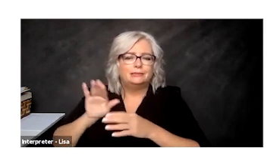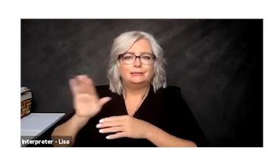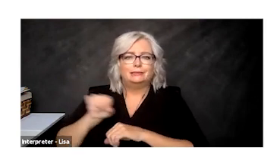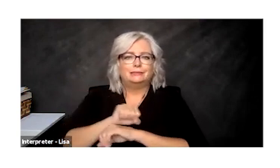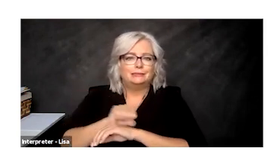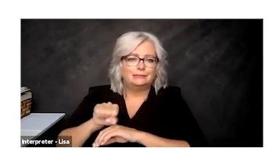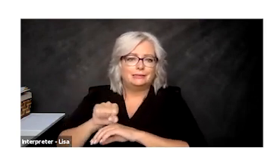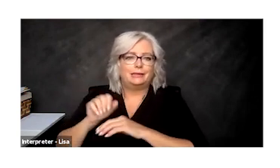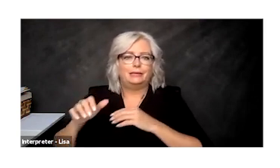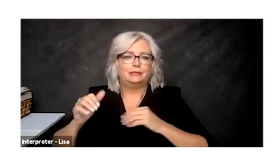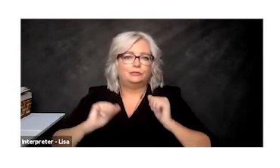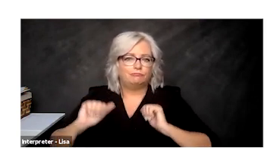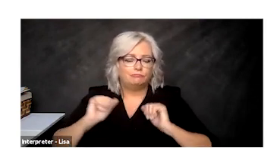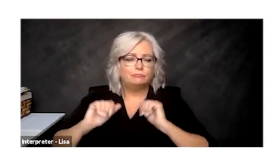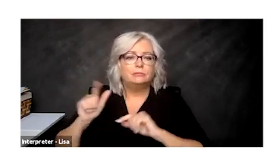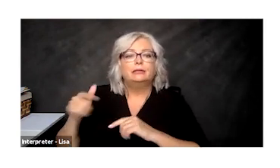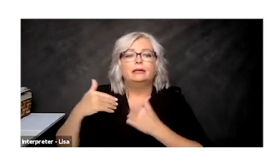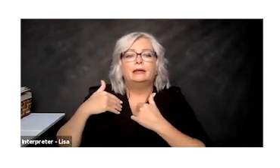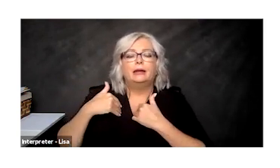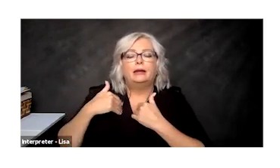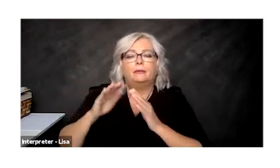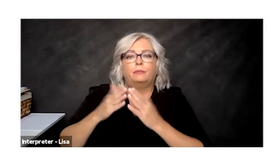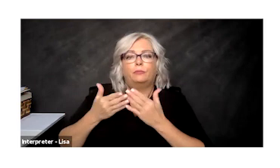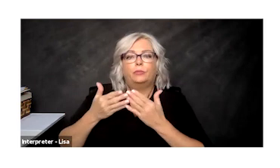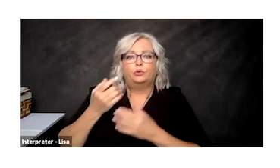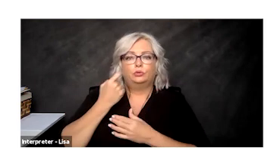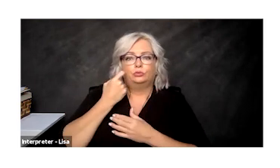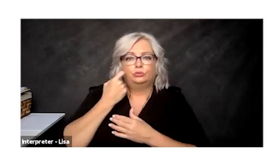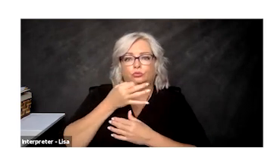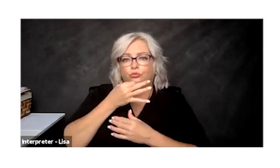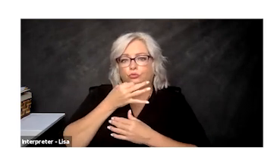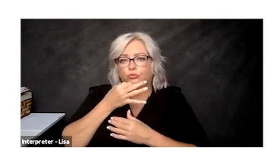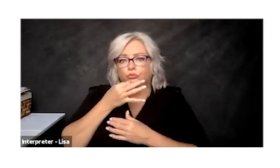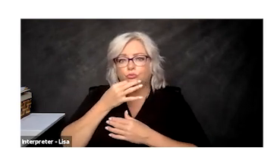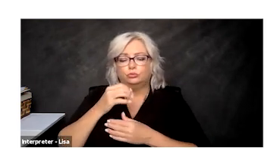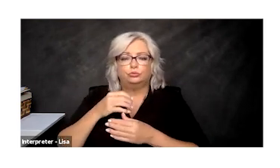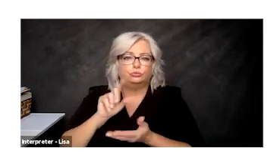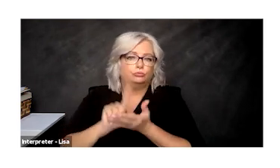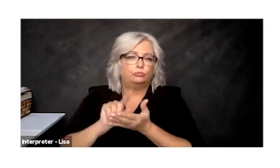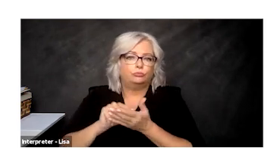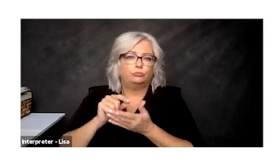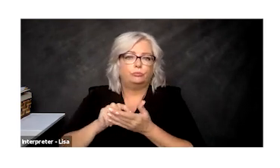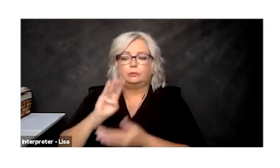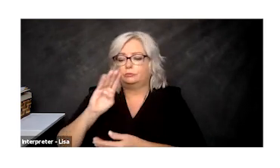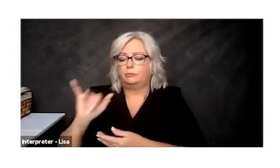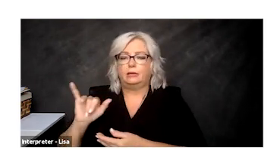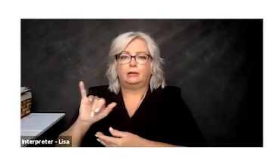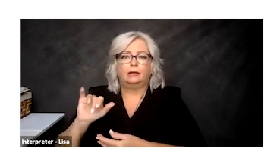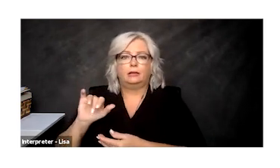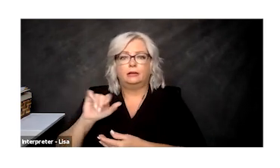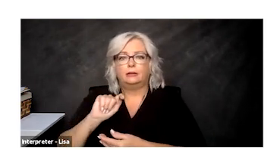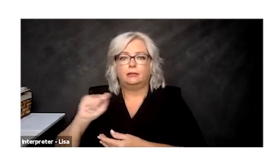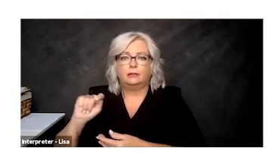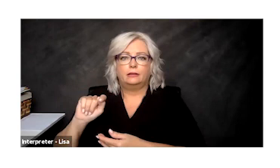actually has a book coming out that's being published by the Getty. So these are just two examples of like